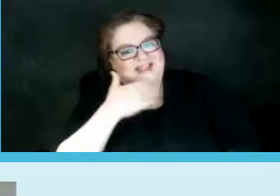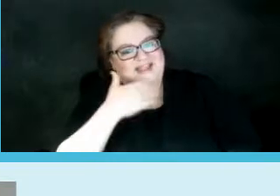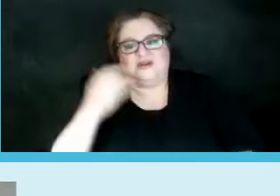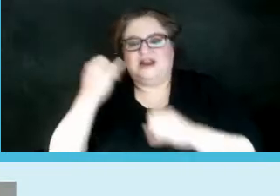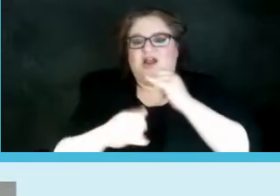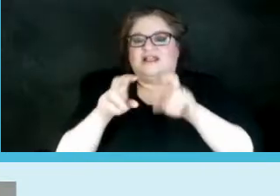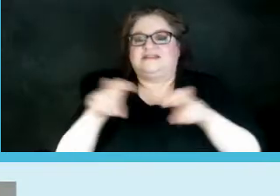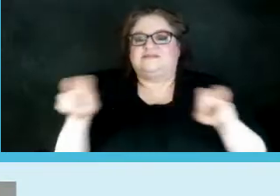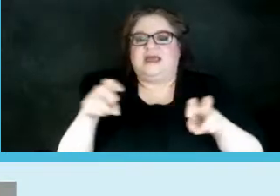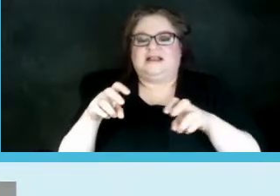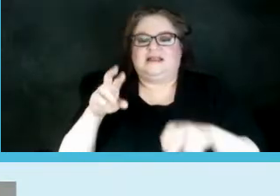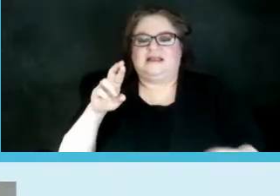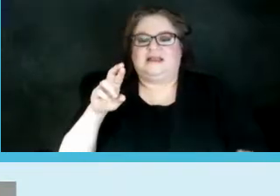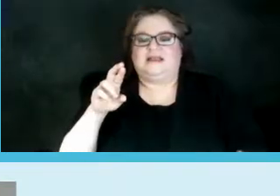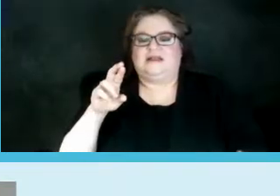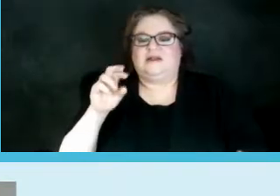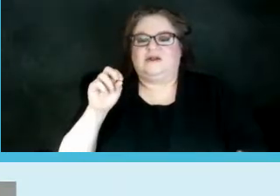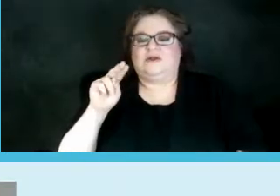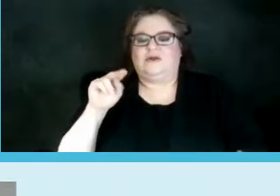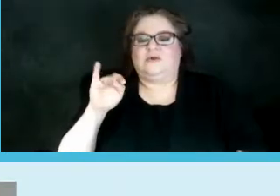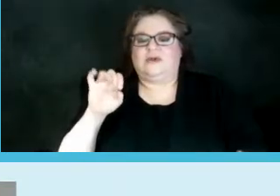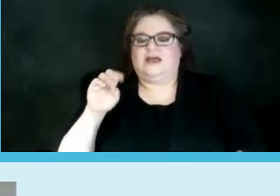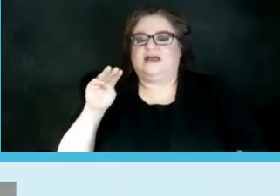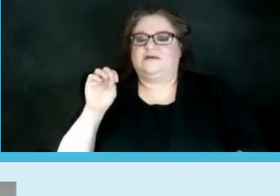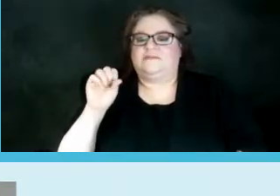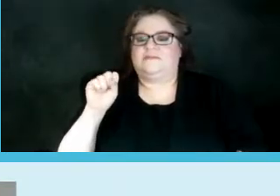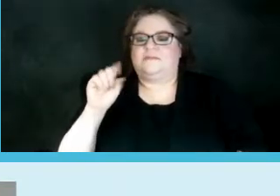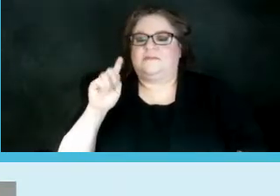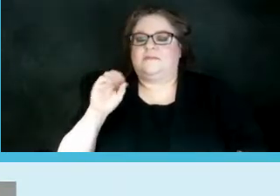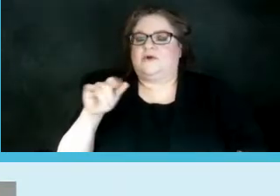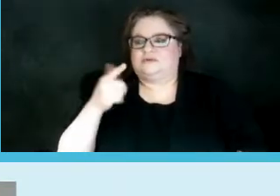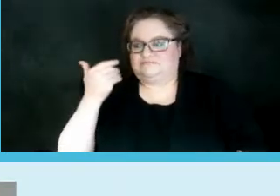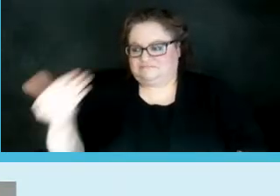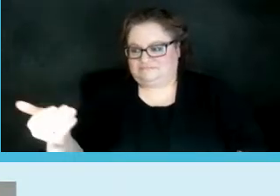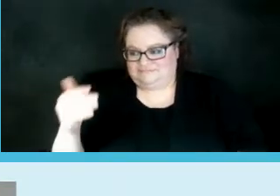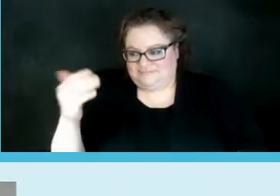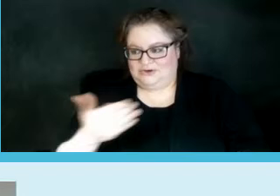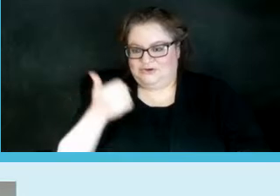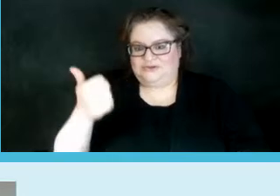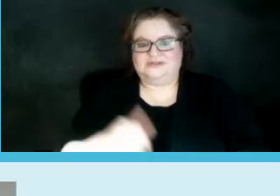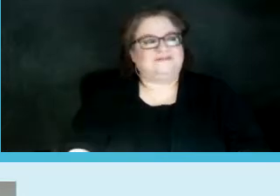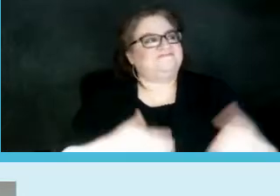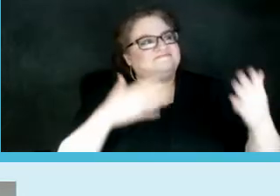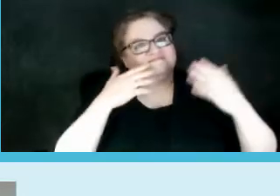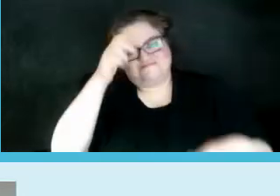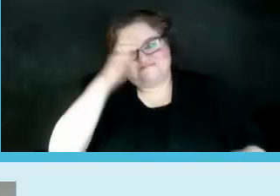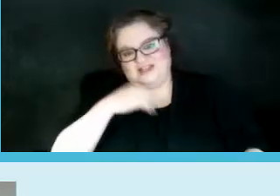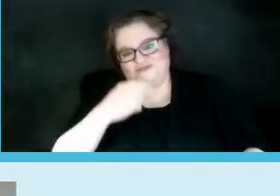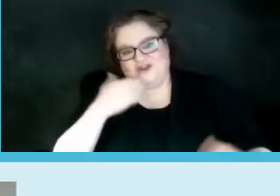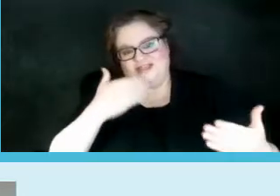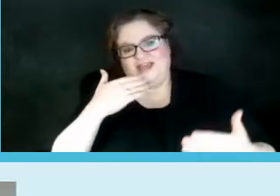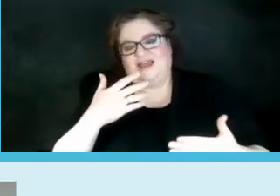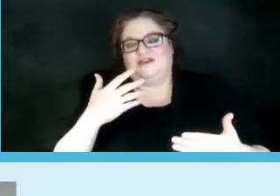last panelist, Mr. Ronnie Mosley. Go ahead and introduce yourself. Thank you and good evening to